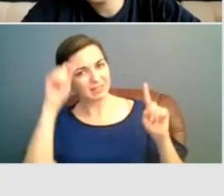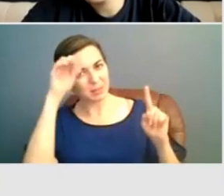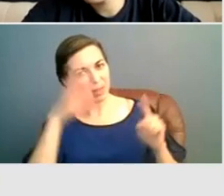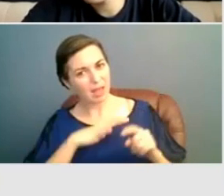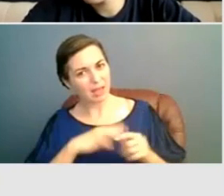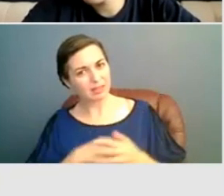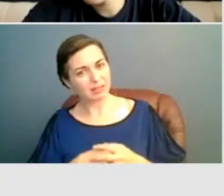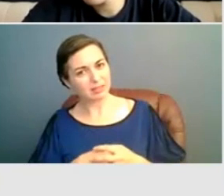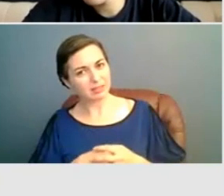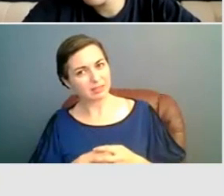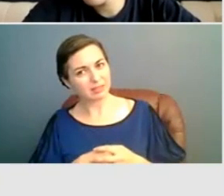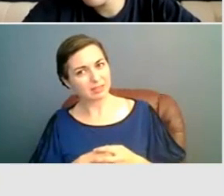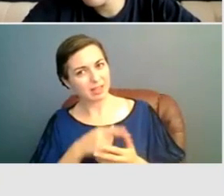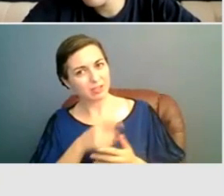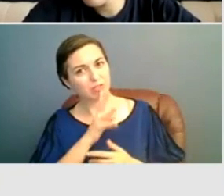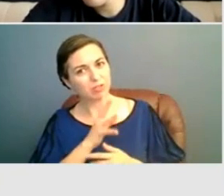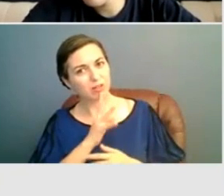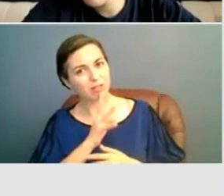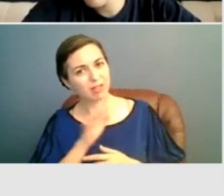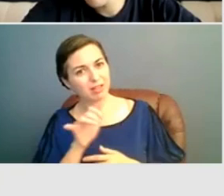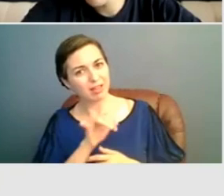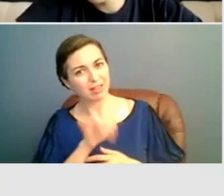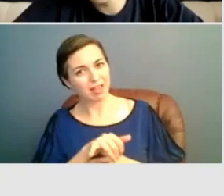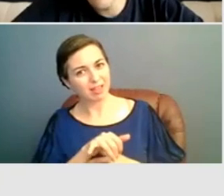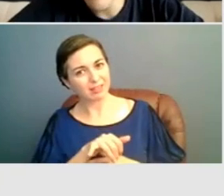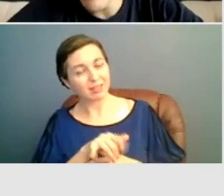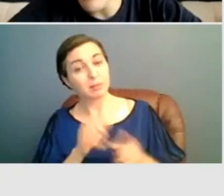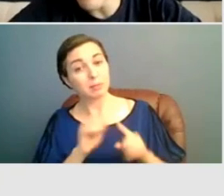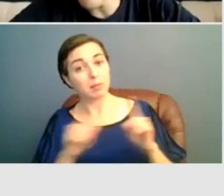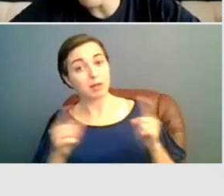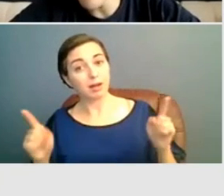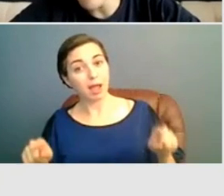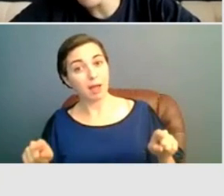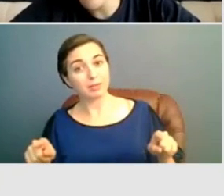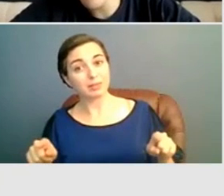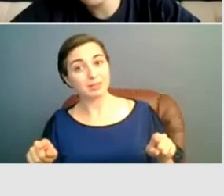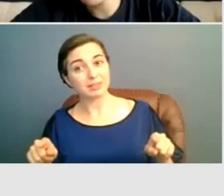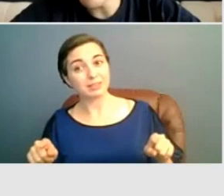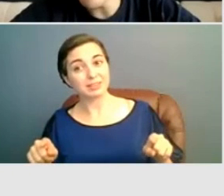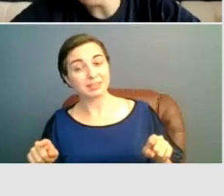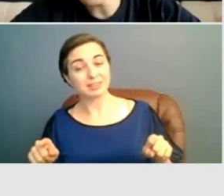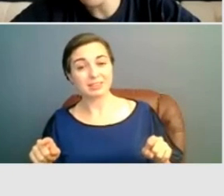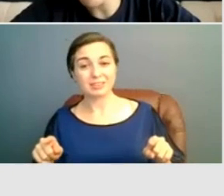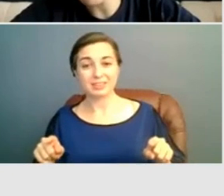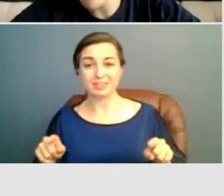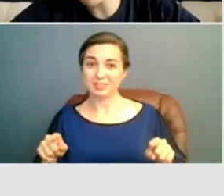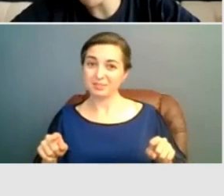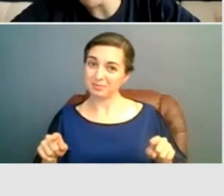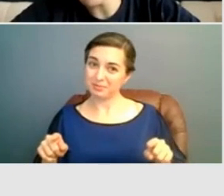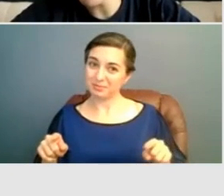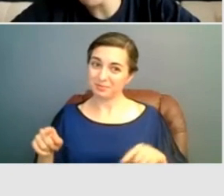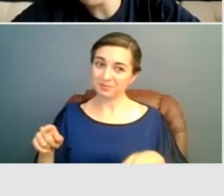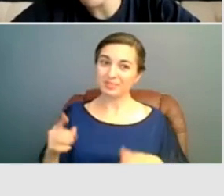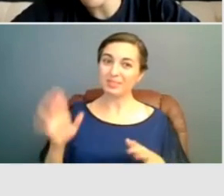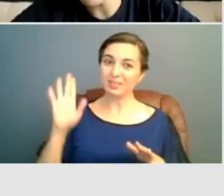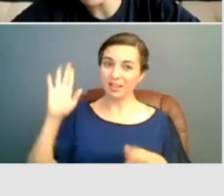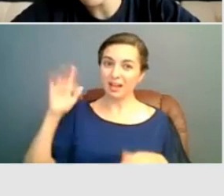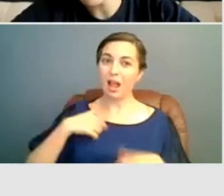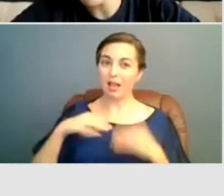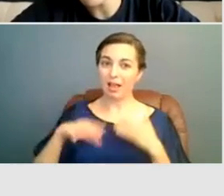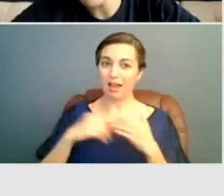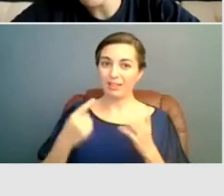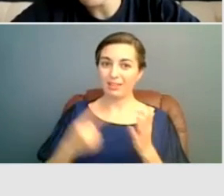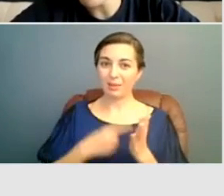and you're talking like this, but it totally happens. Exactly right. I'll add to that. Sometimes it's difficult